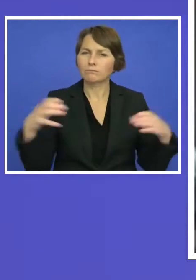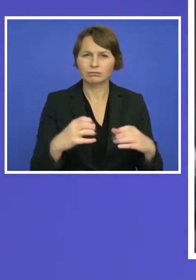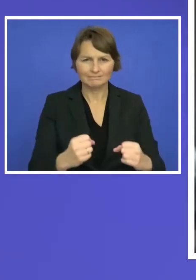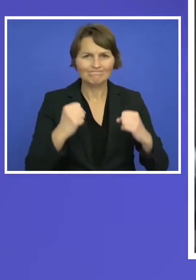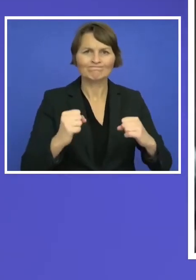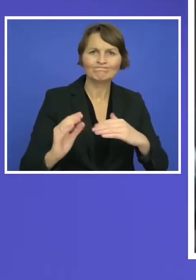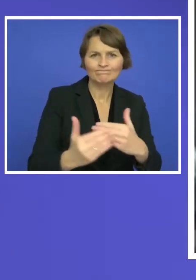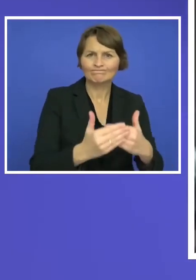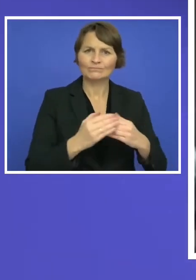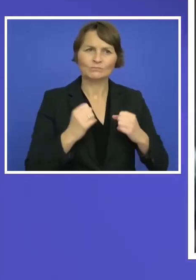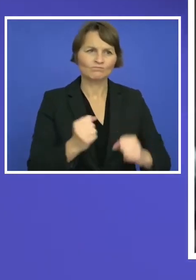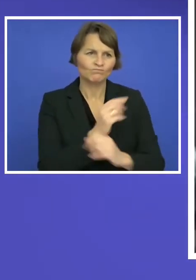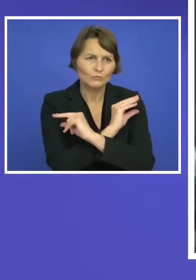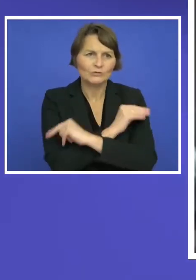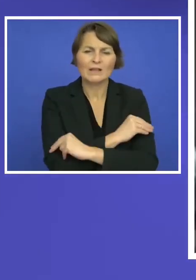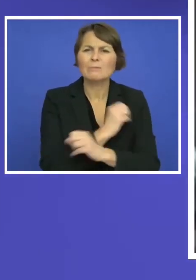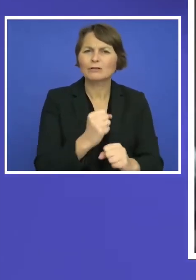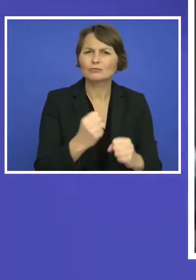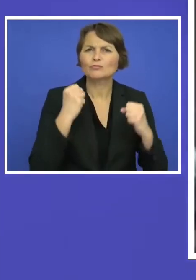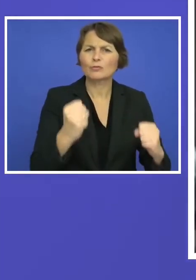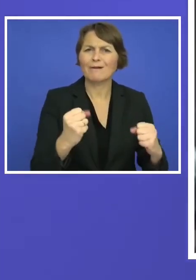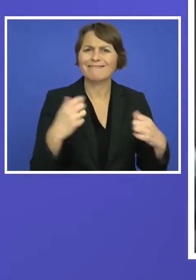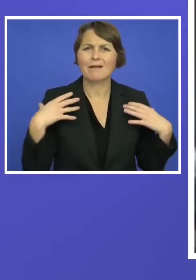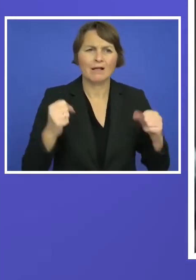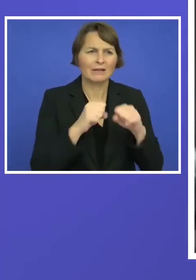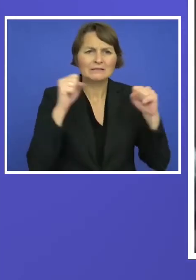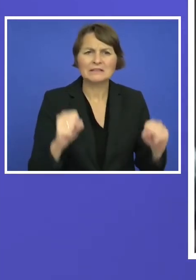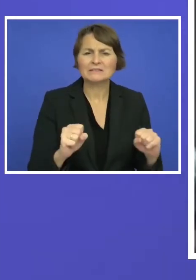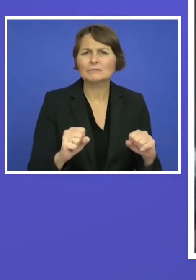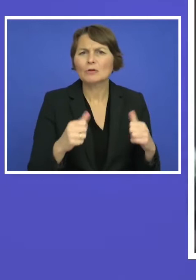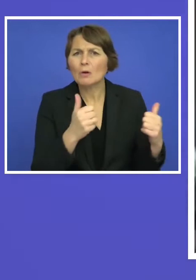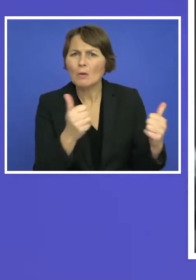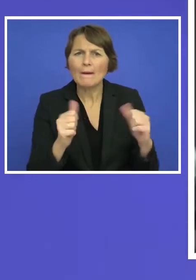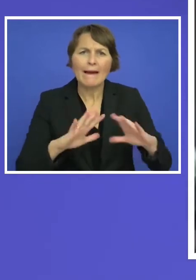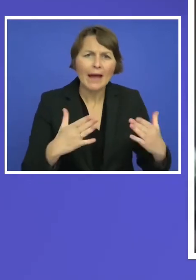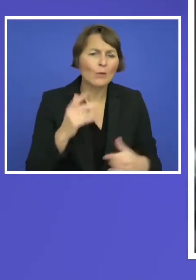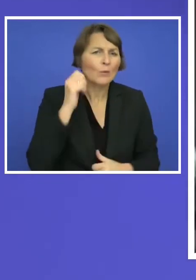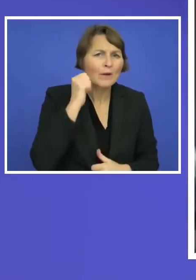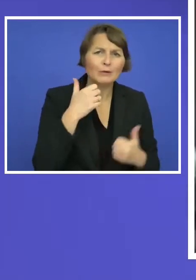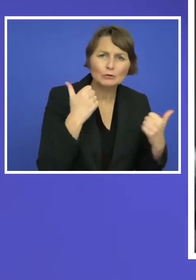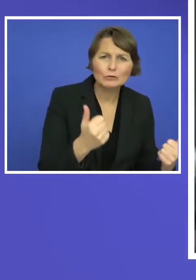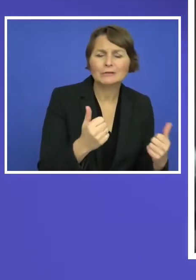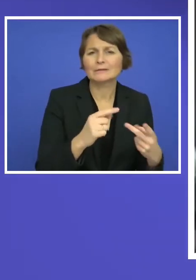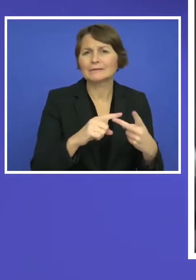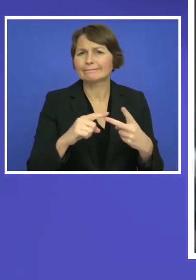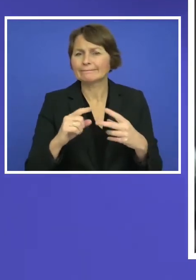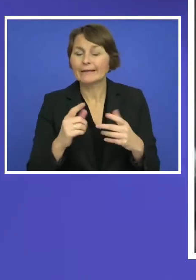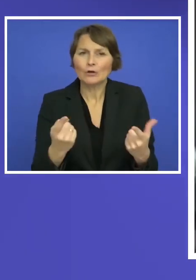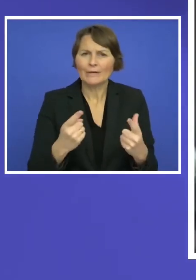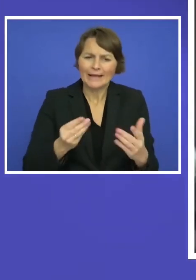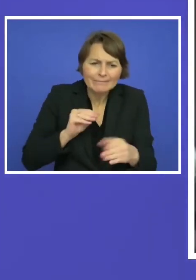systems. But as far as whether they have decent and safe work conditions, whether they are getting to shape the decision making, or whether they're